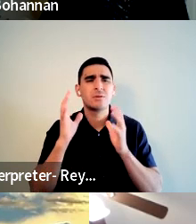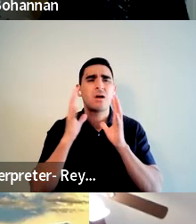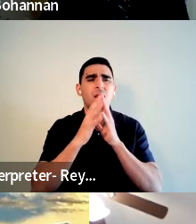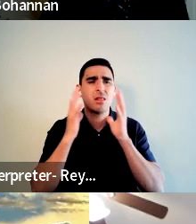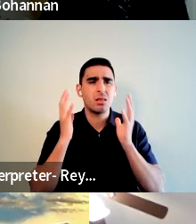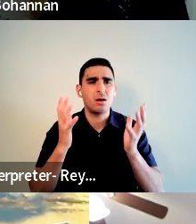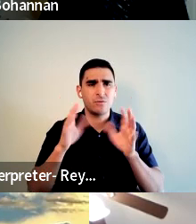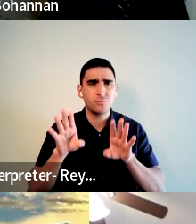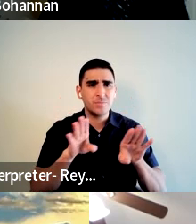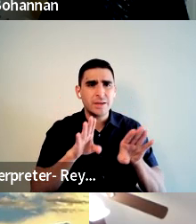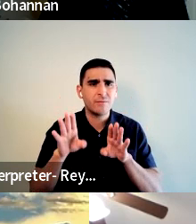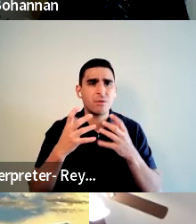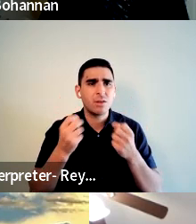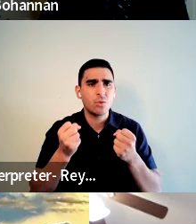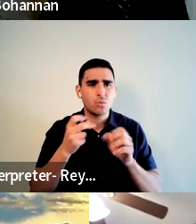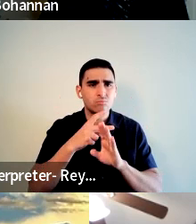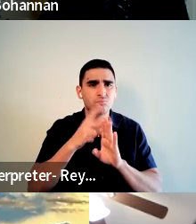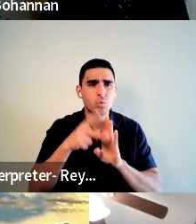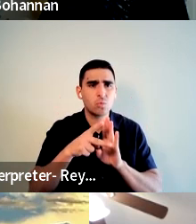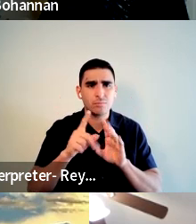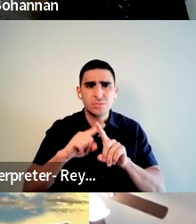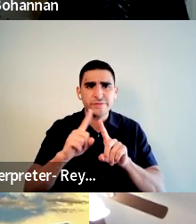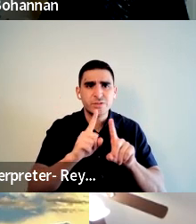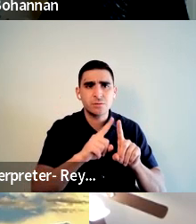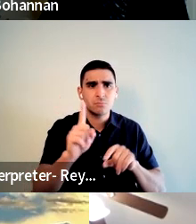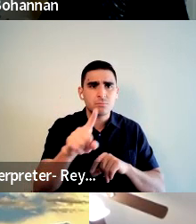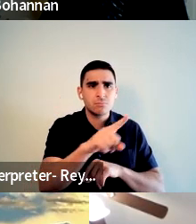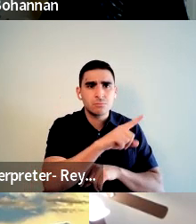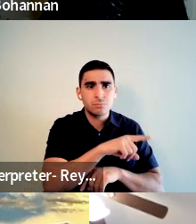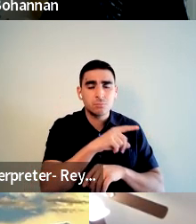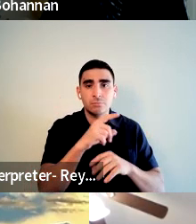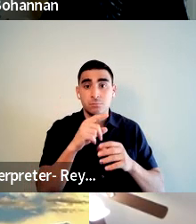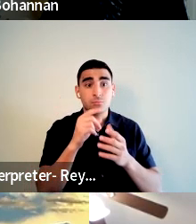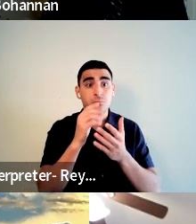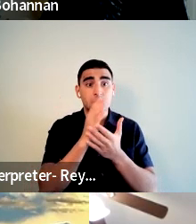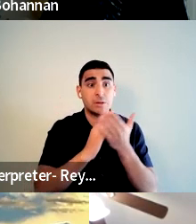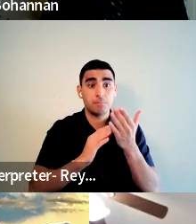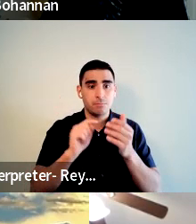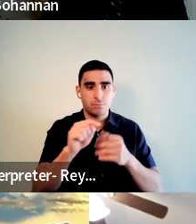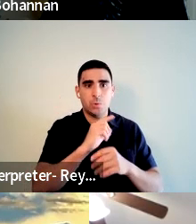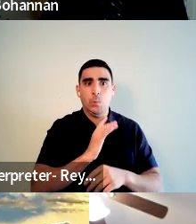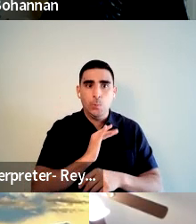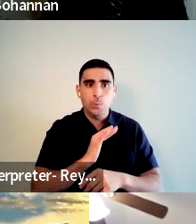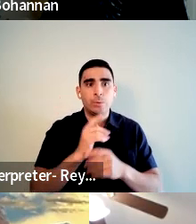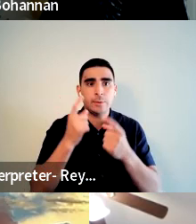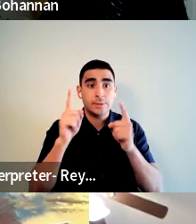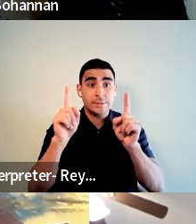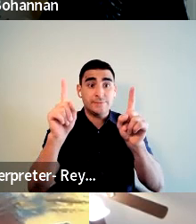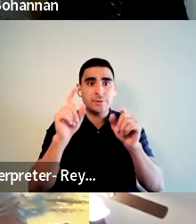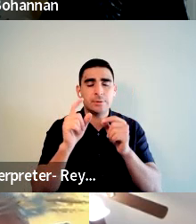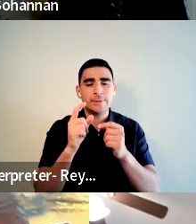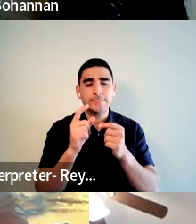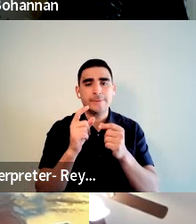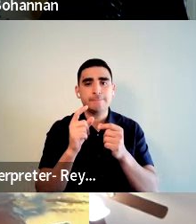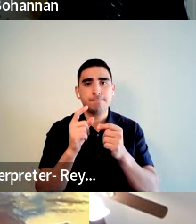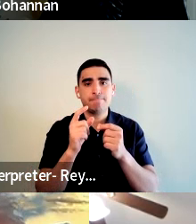behavioral health programs out there. There's some amazing examples, some things that are very successful, and something that